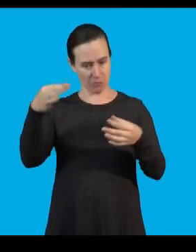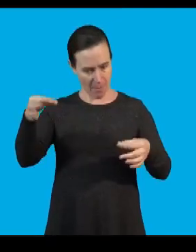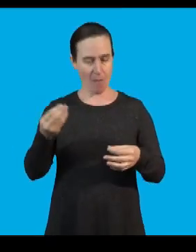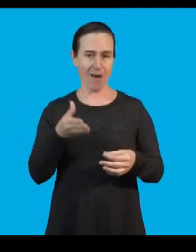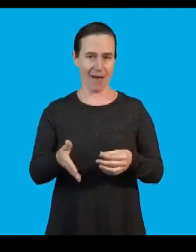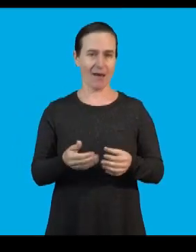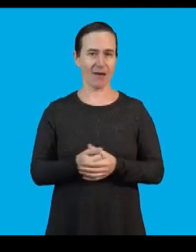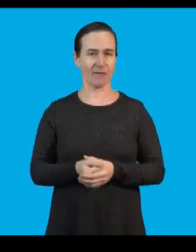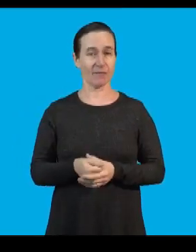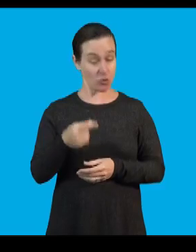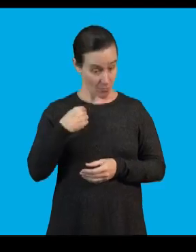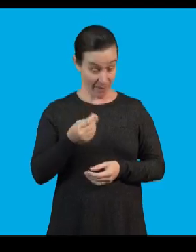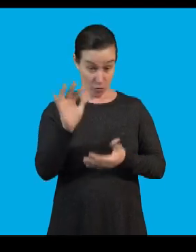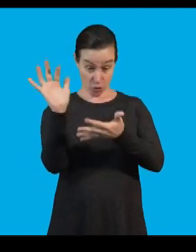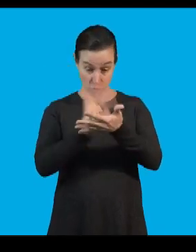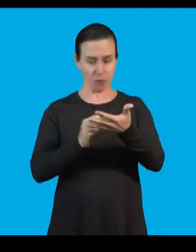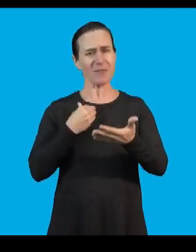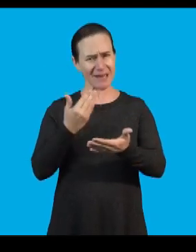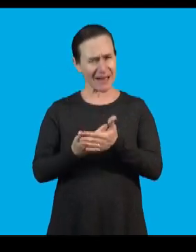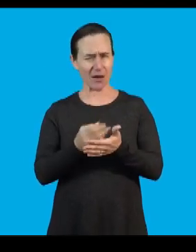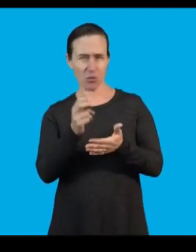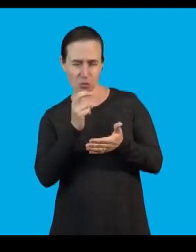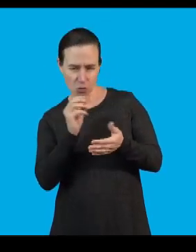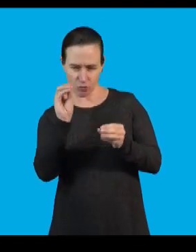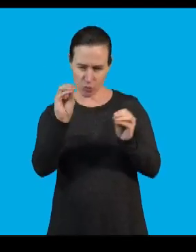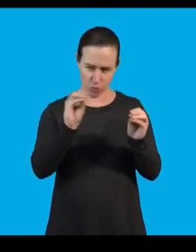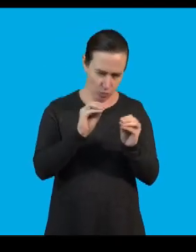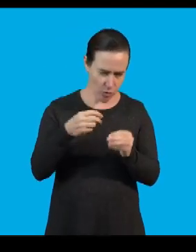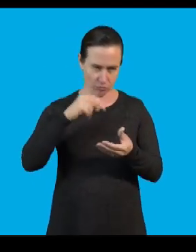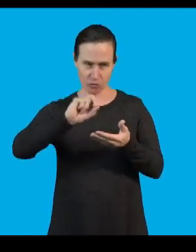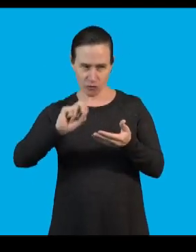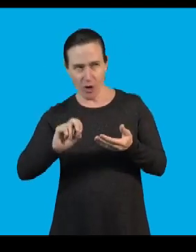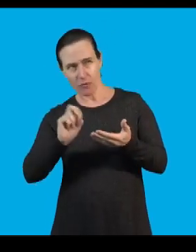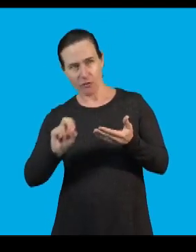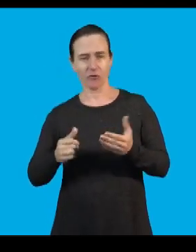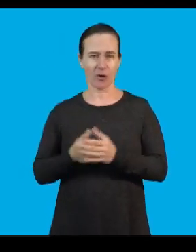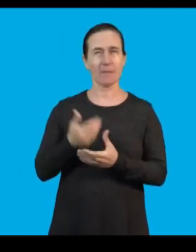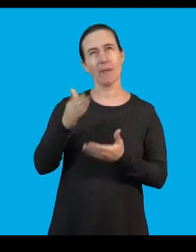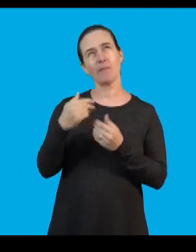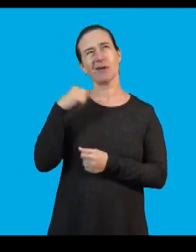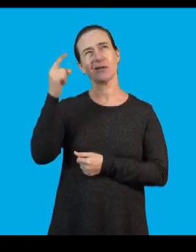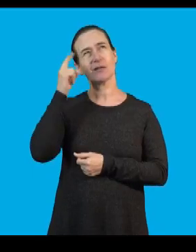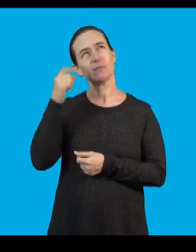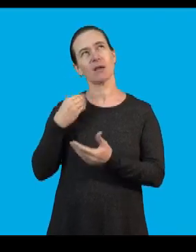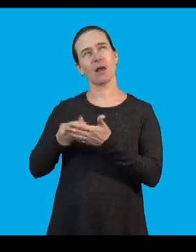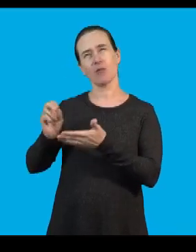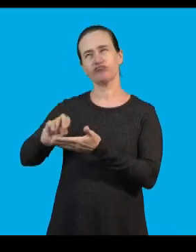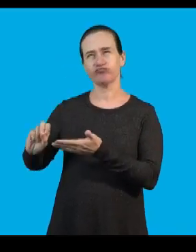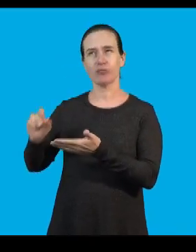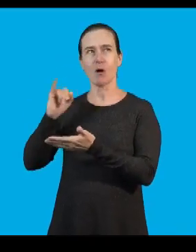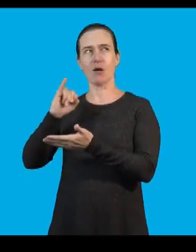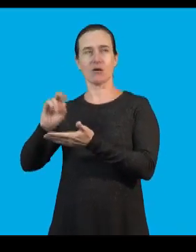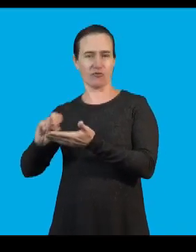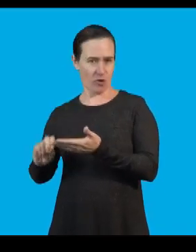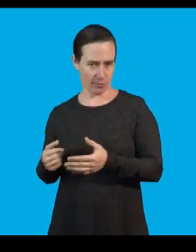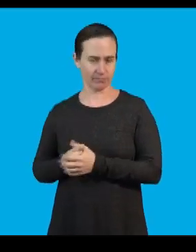Remember, we use it, working document. As you read the questions, jot down any answers that may come to mind, because remember,